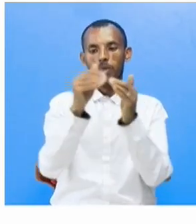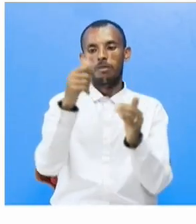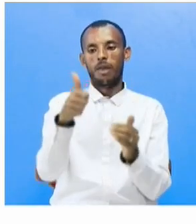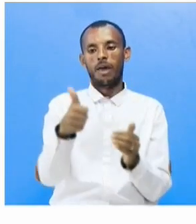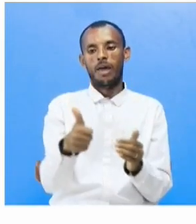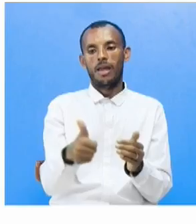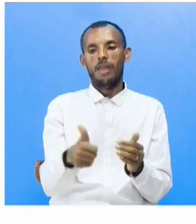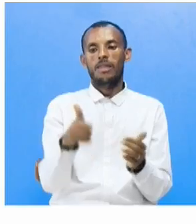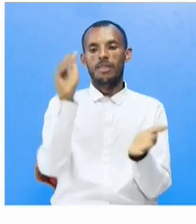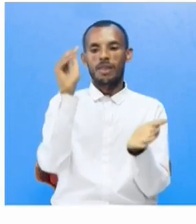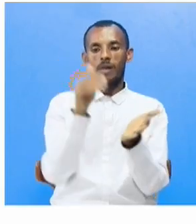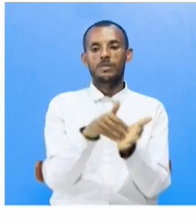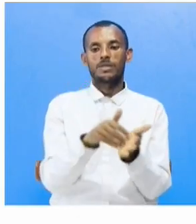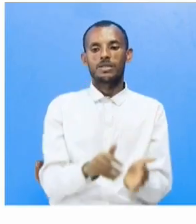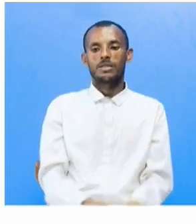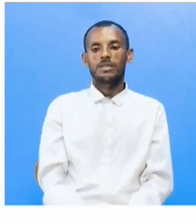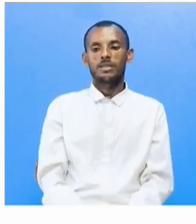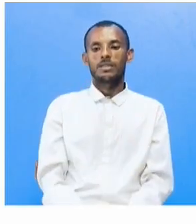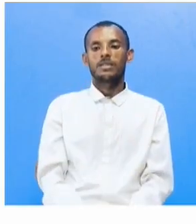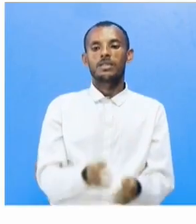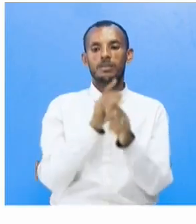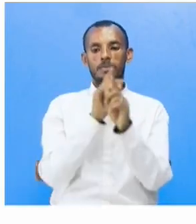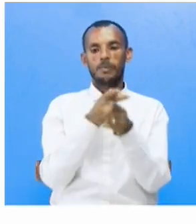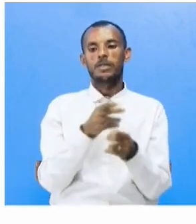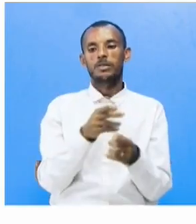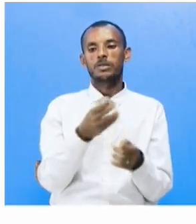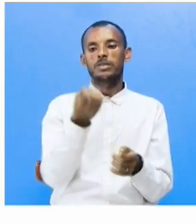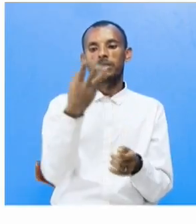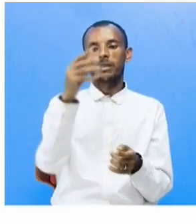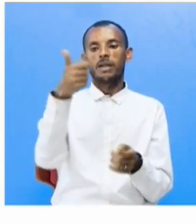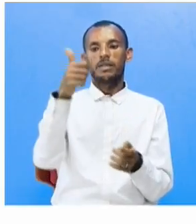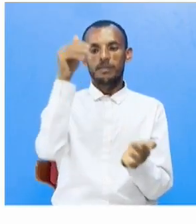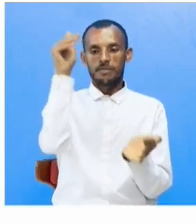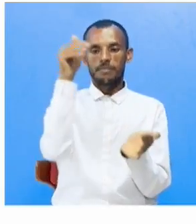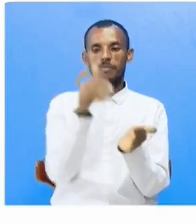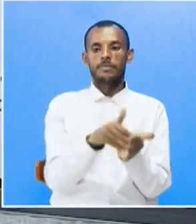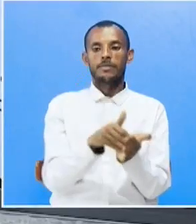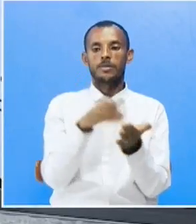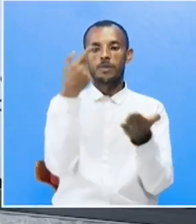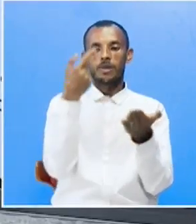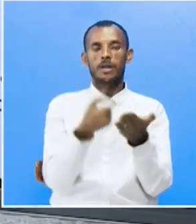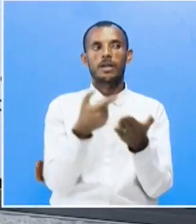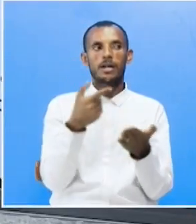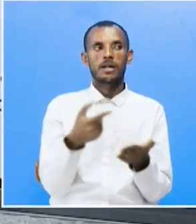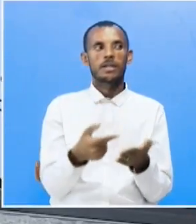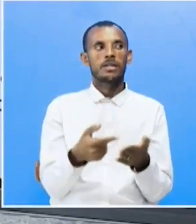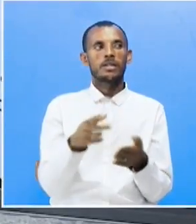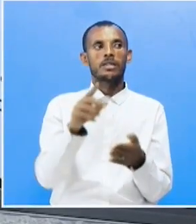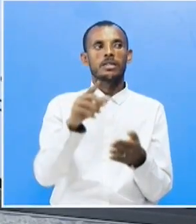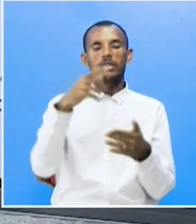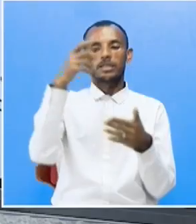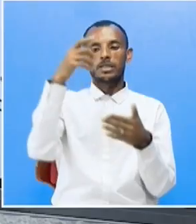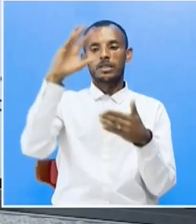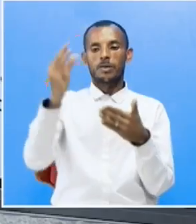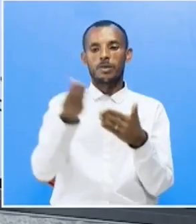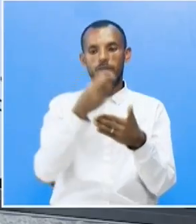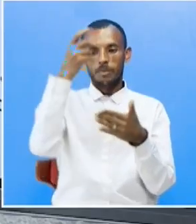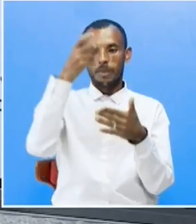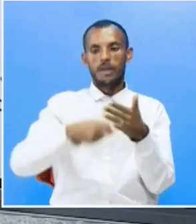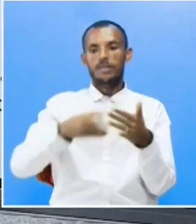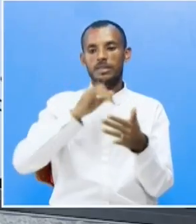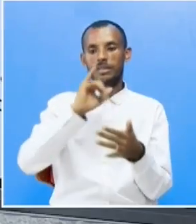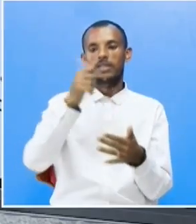will be the final answer. So here the cost price is this. It